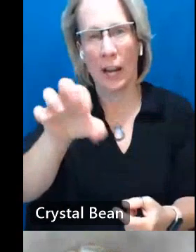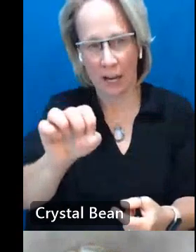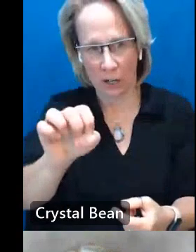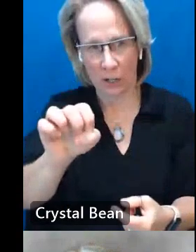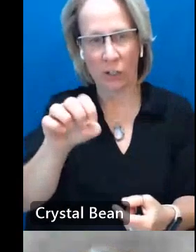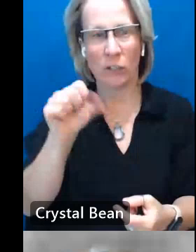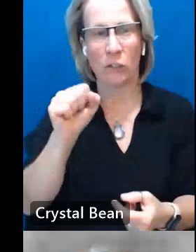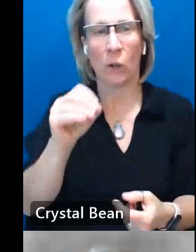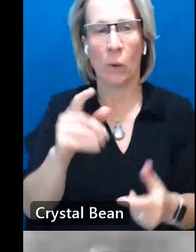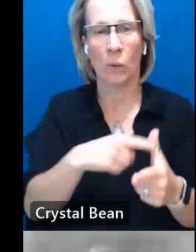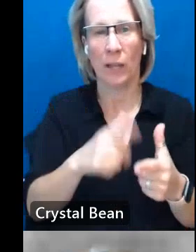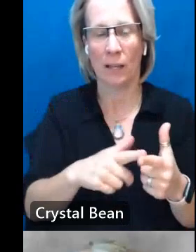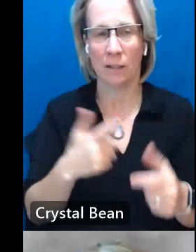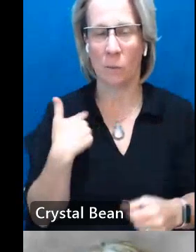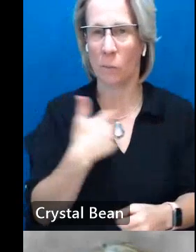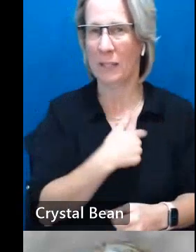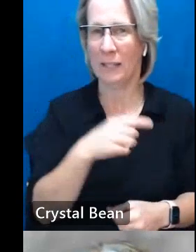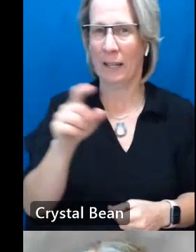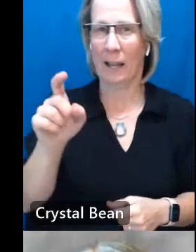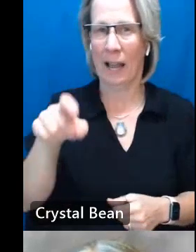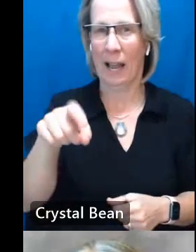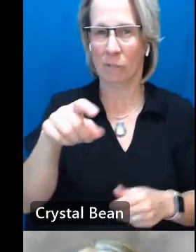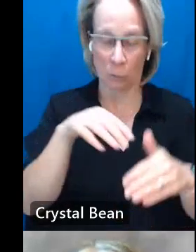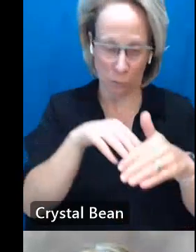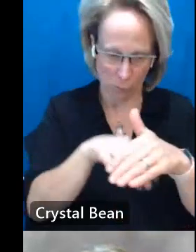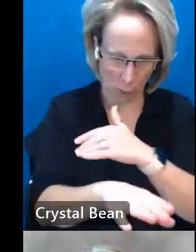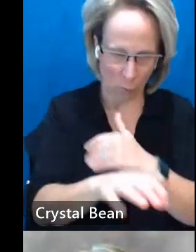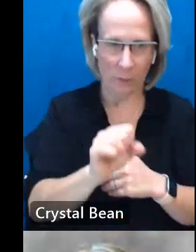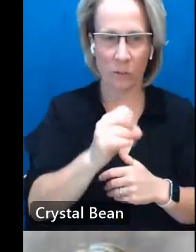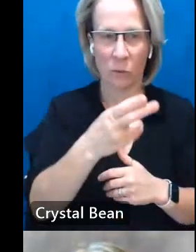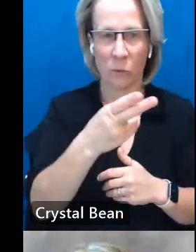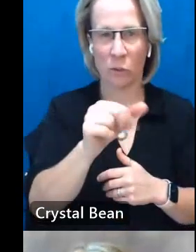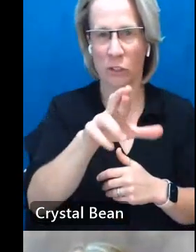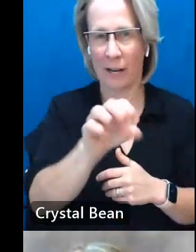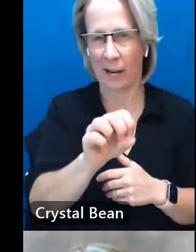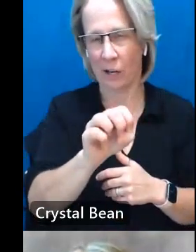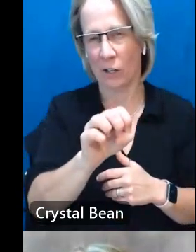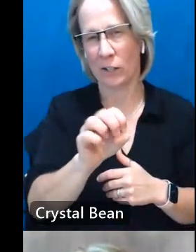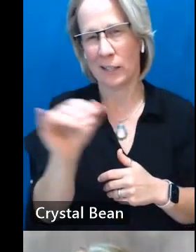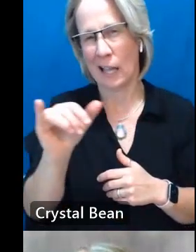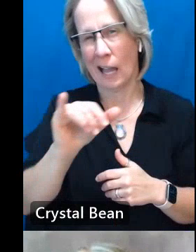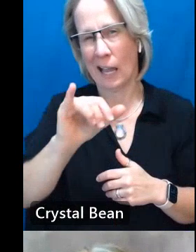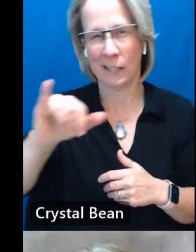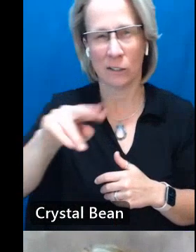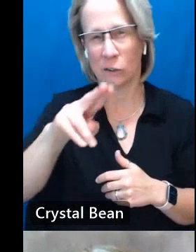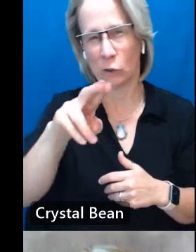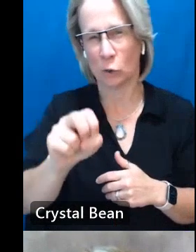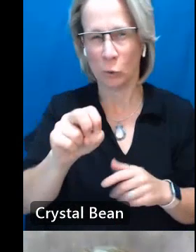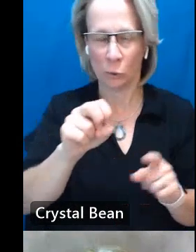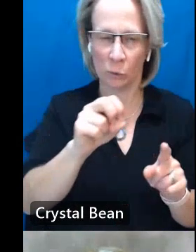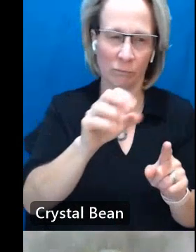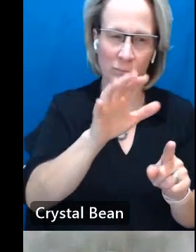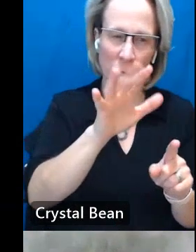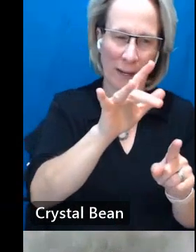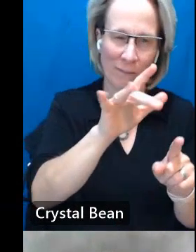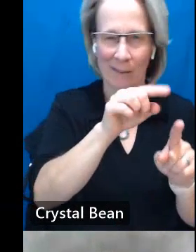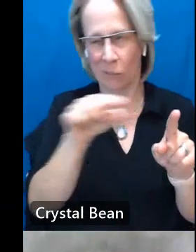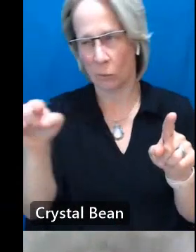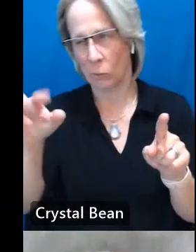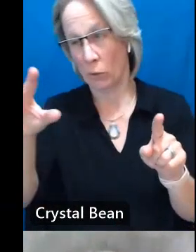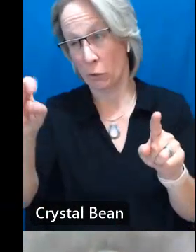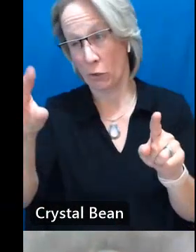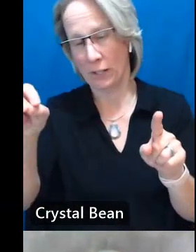we have to go into Share roughly June 25th through the 30th and go in and manually post all of